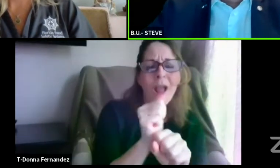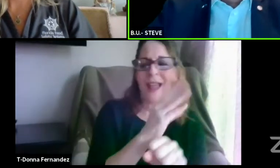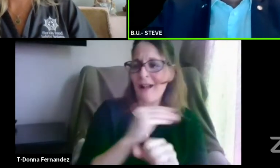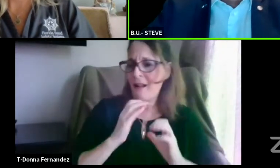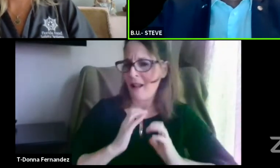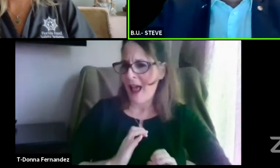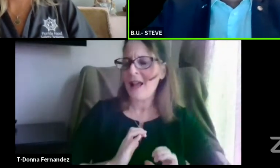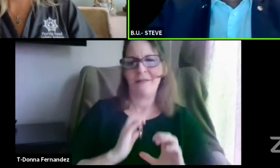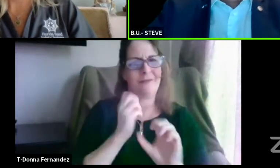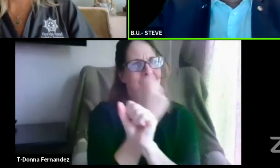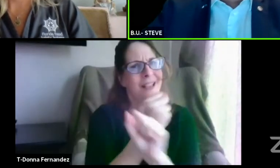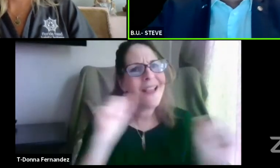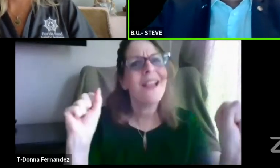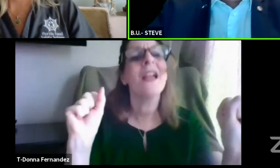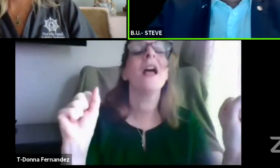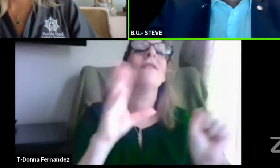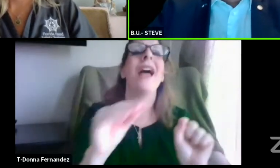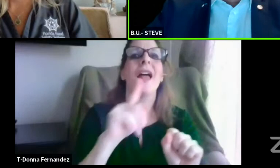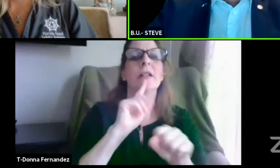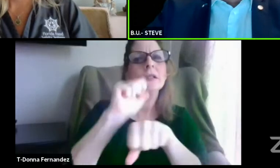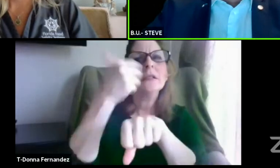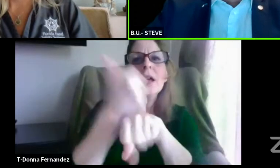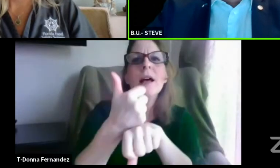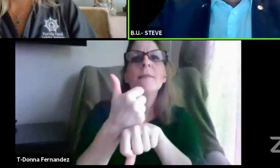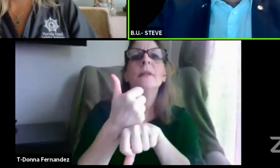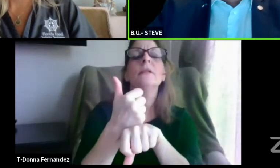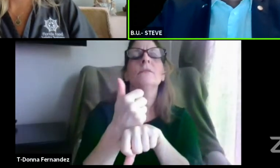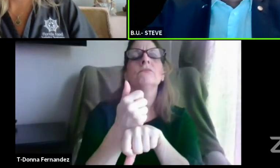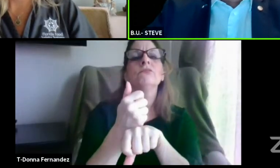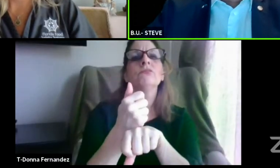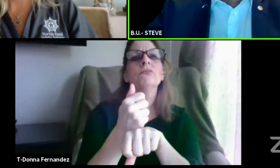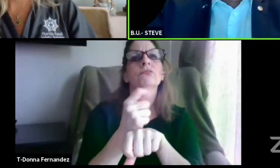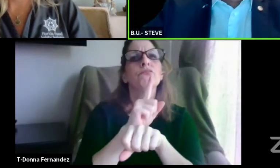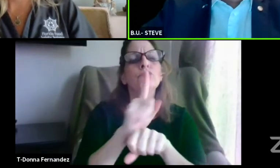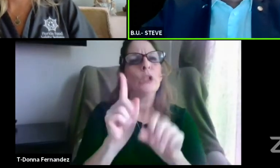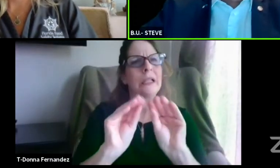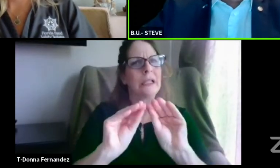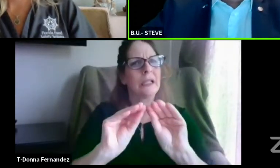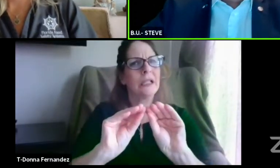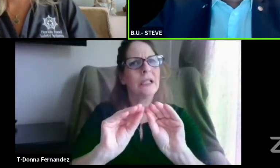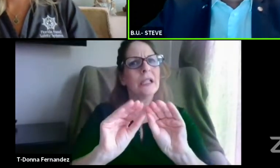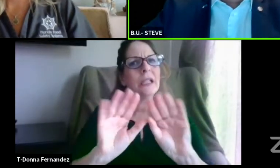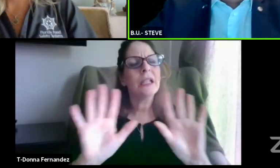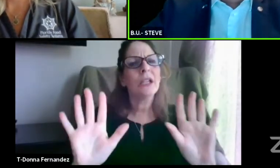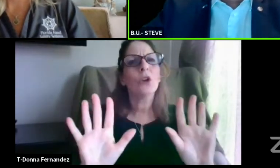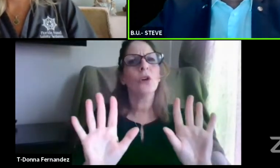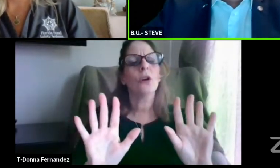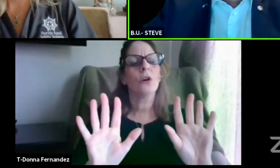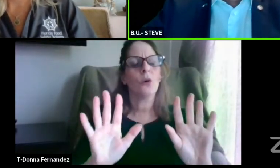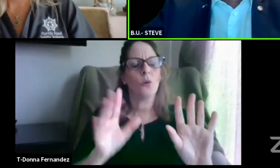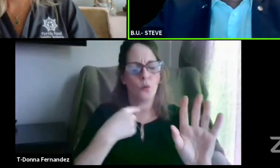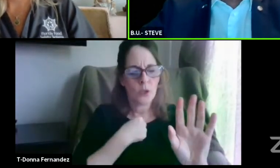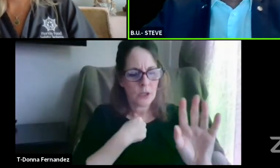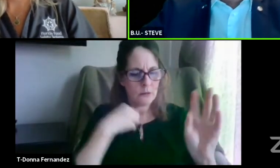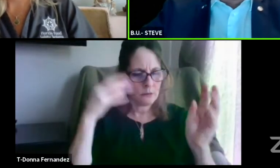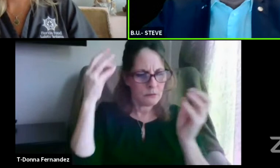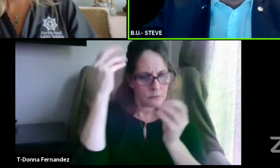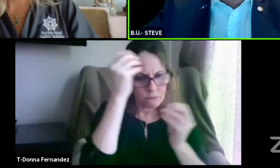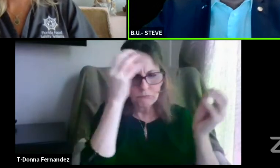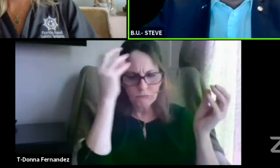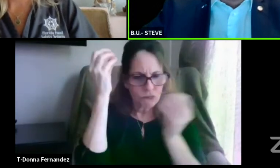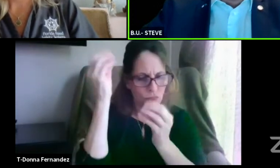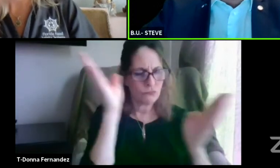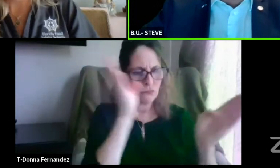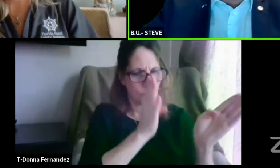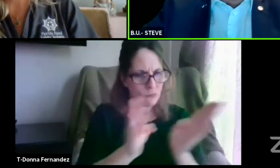And we've established very, very clear and very well thought out safety